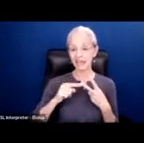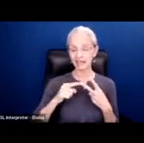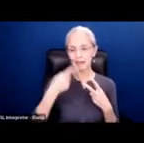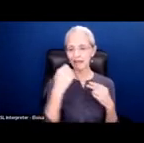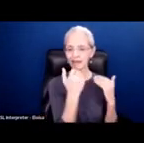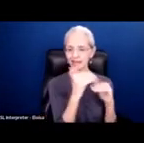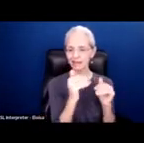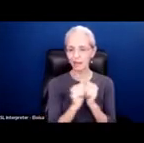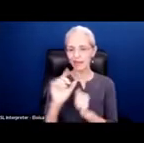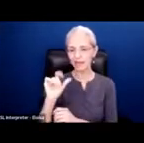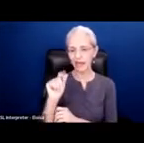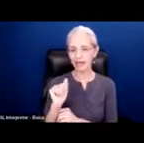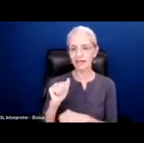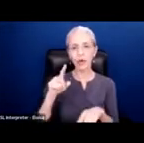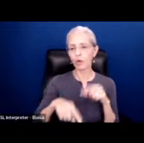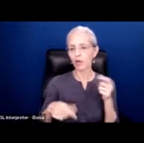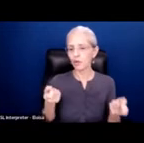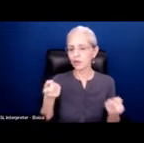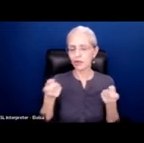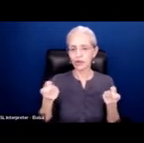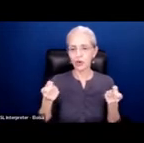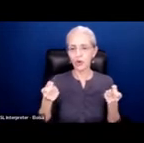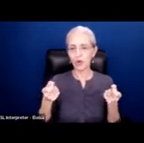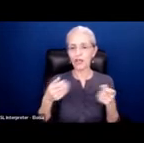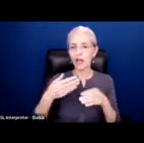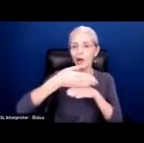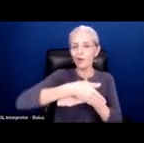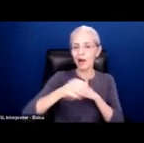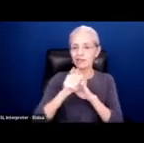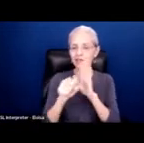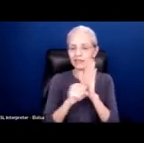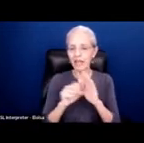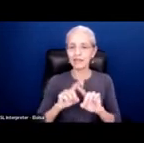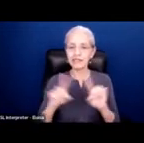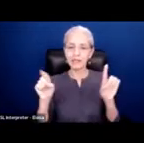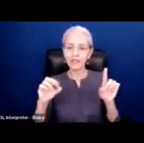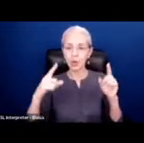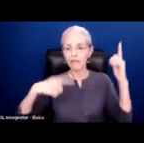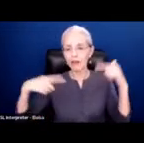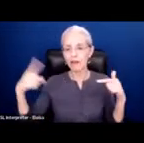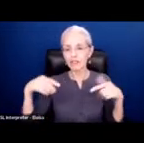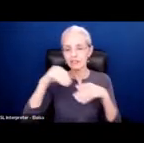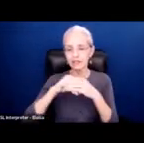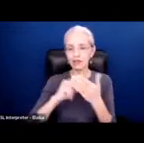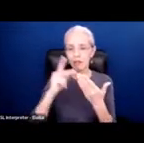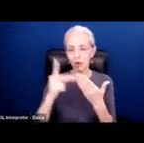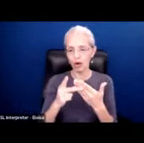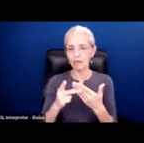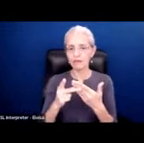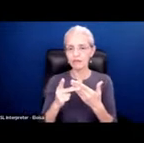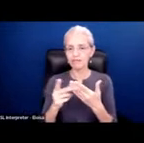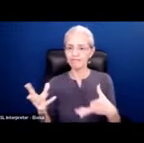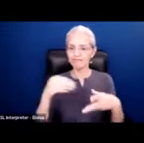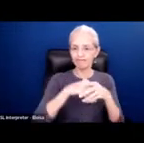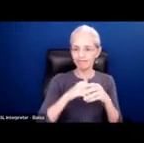data, we cannot control for any cross-state differences and variations between the programs that were included in the survey.